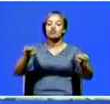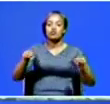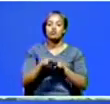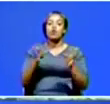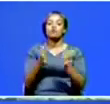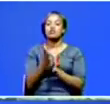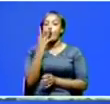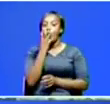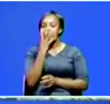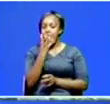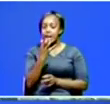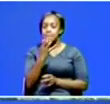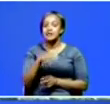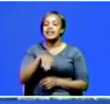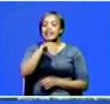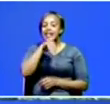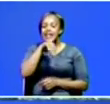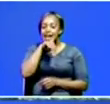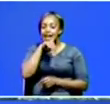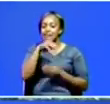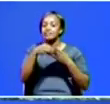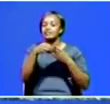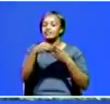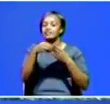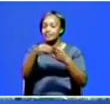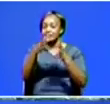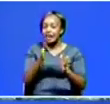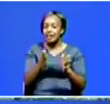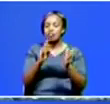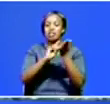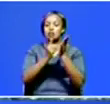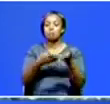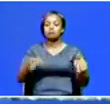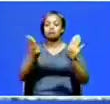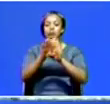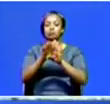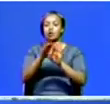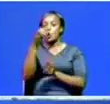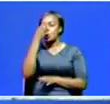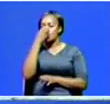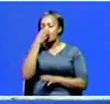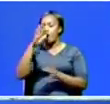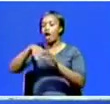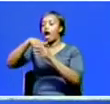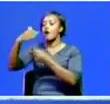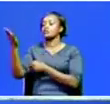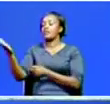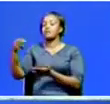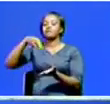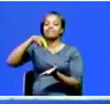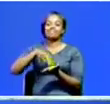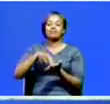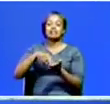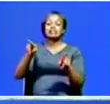with ODM leader Raila Odinga, and the door was closed, locking out the DP as presidential security